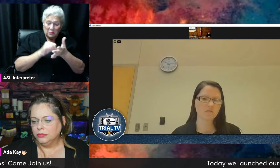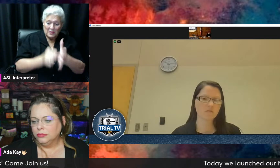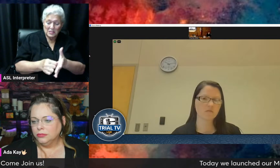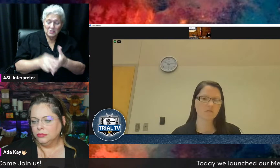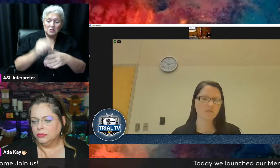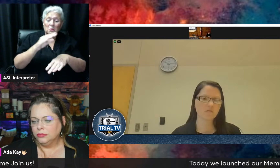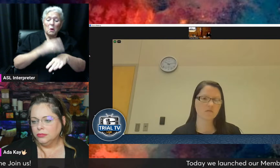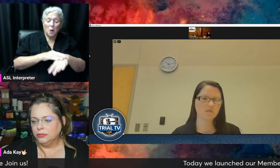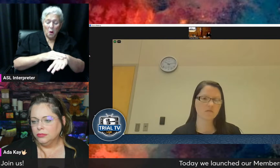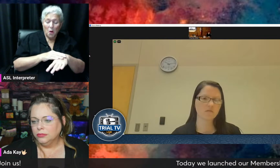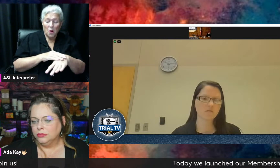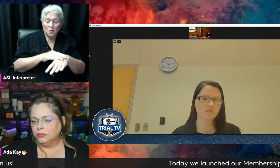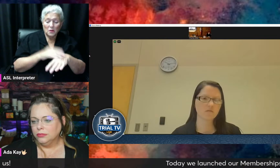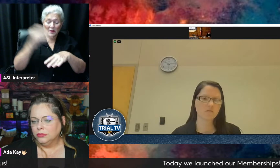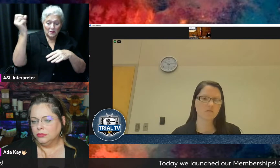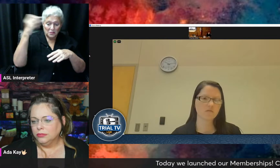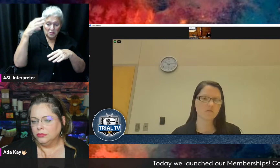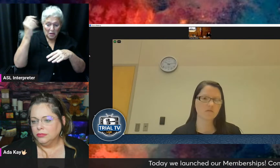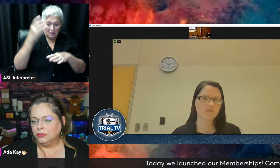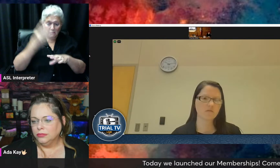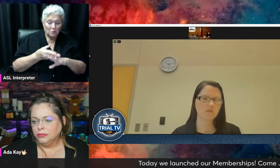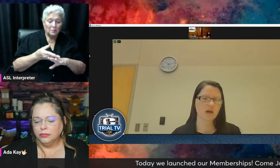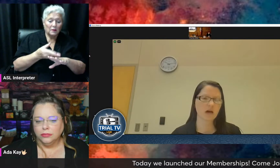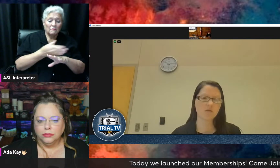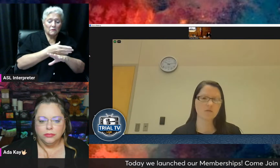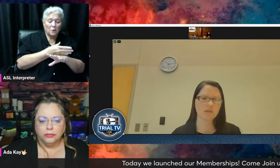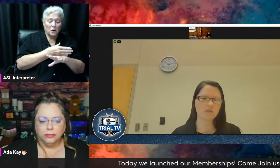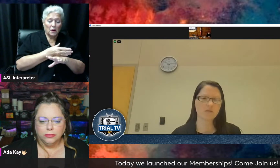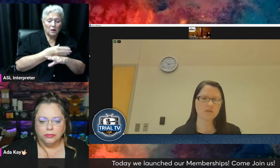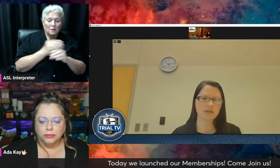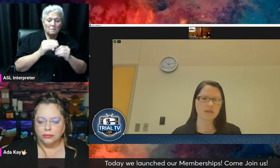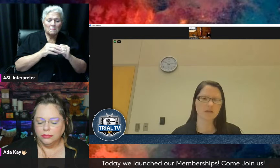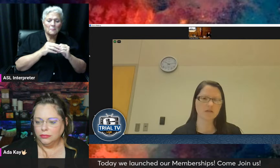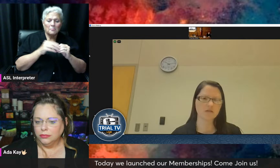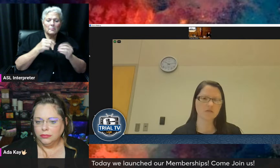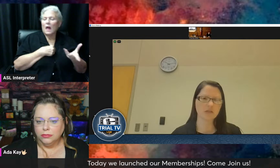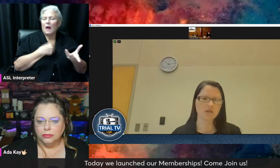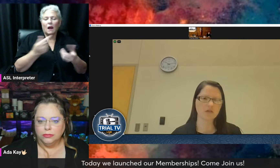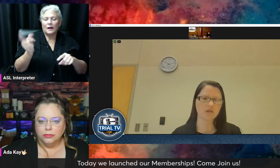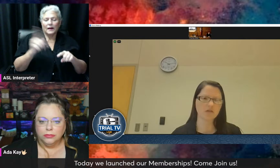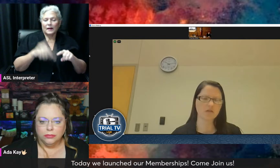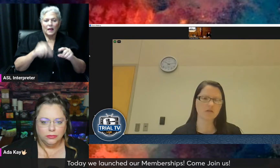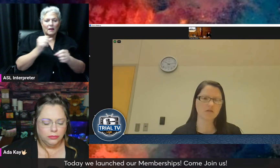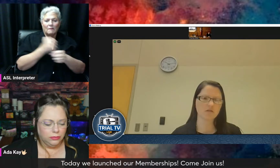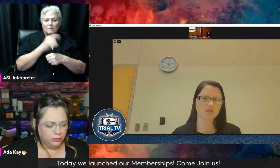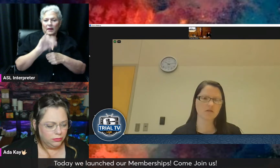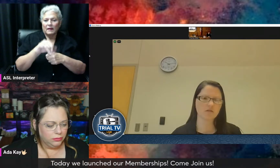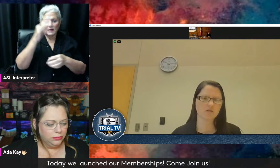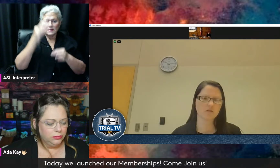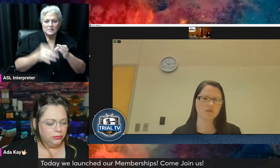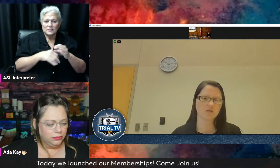based on your observations of them? I wouldn't be able to make that determination.